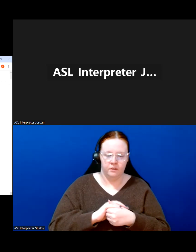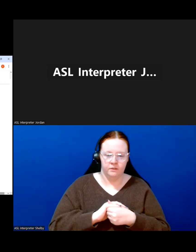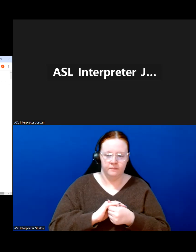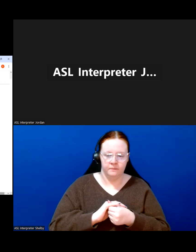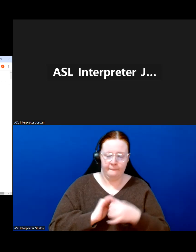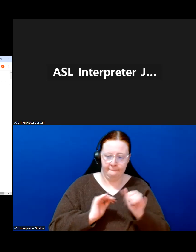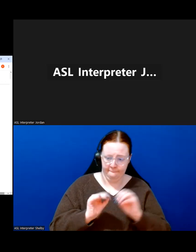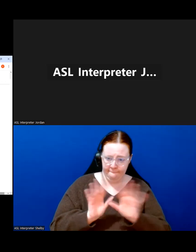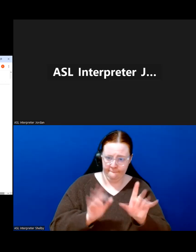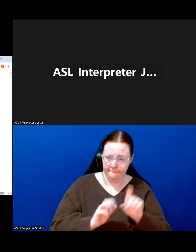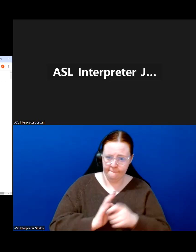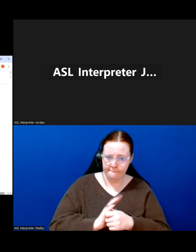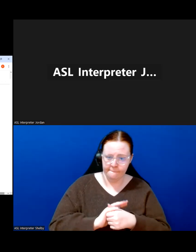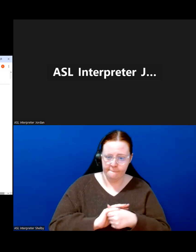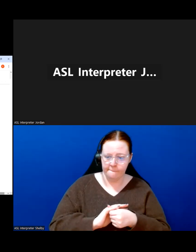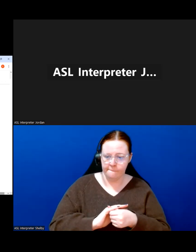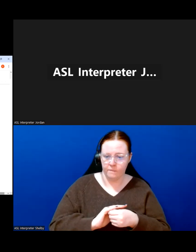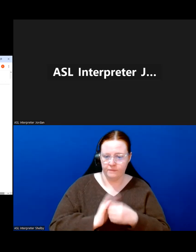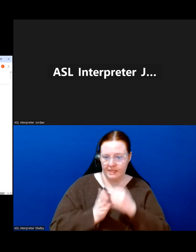help the person that asked that question?